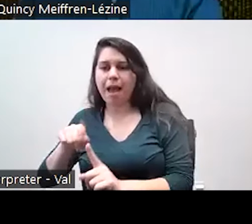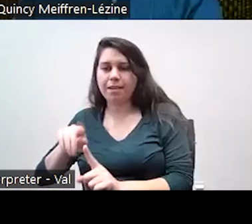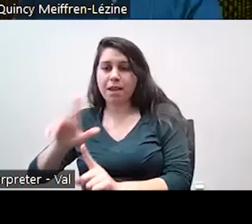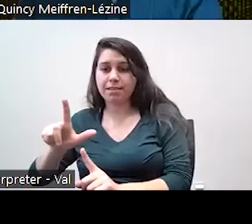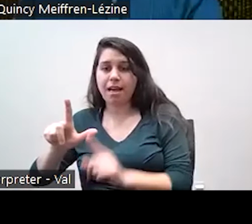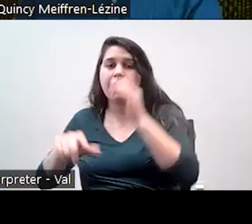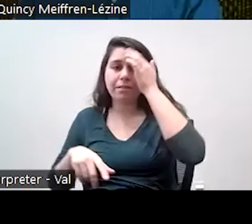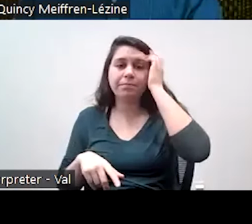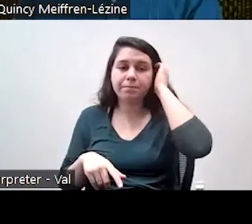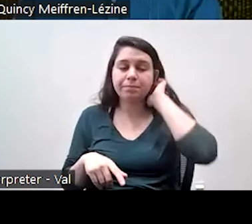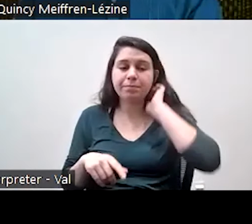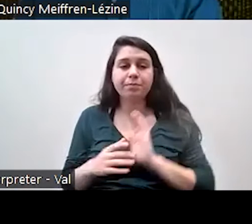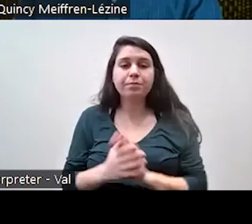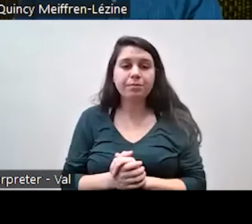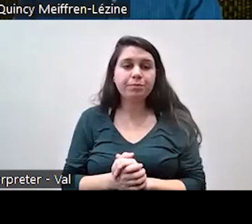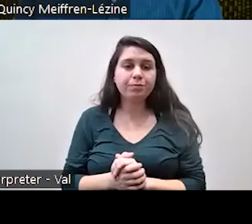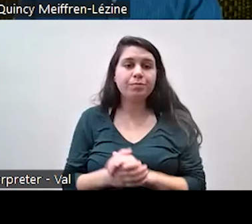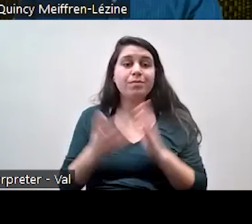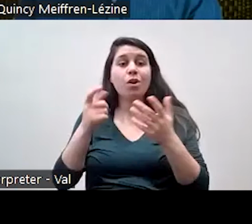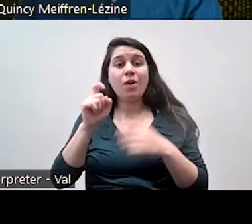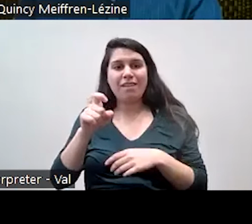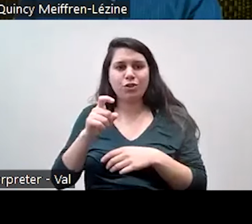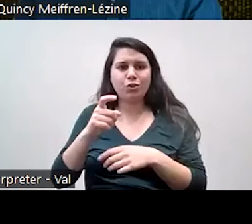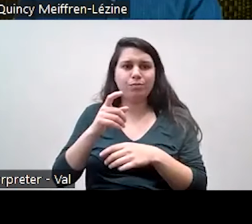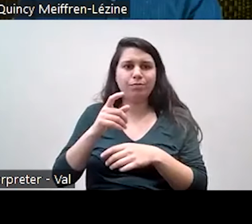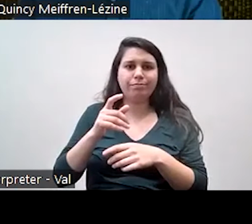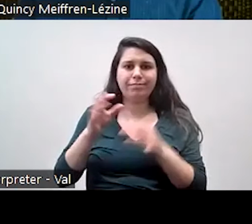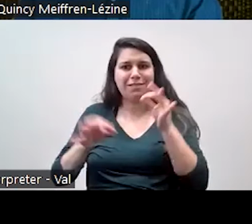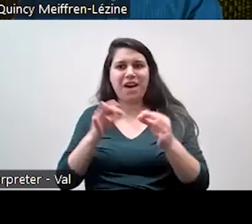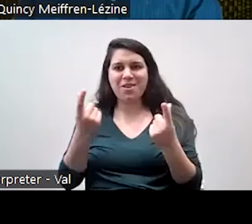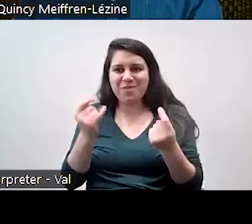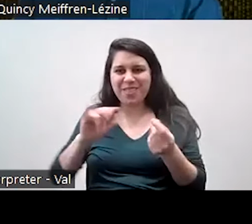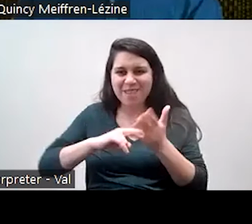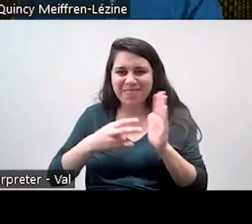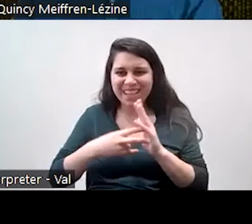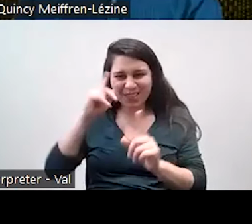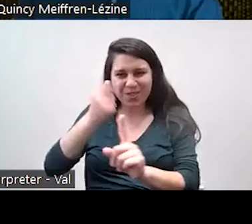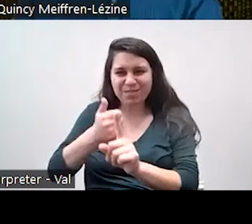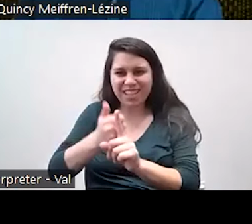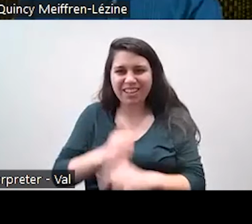current status, and that generates the support needs. One way to kind of